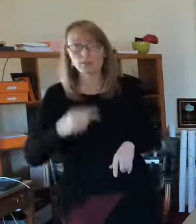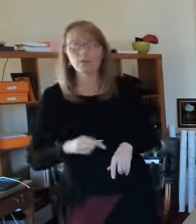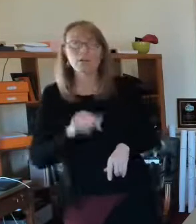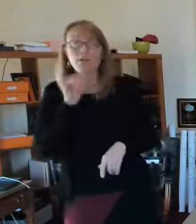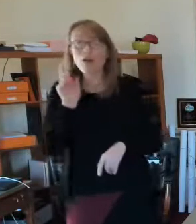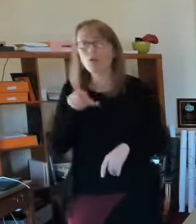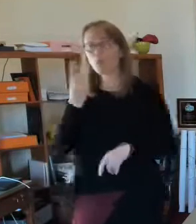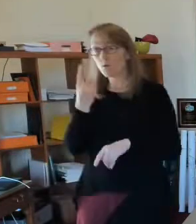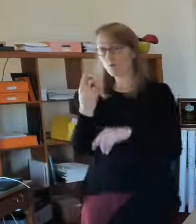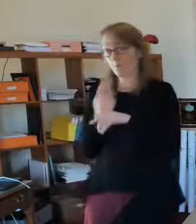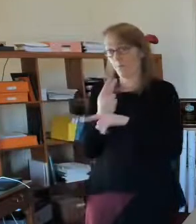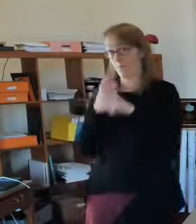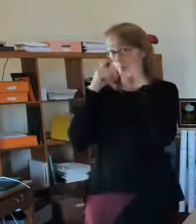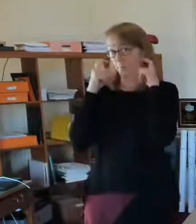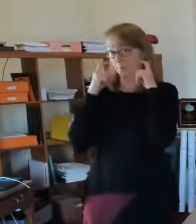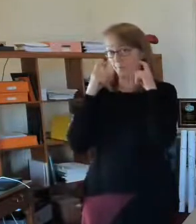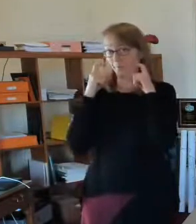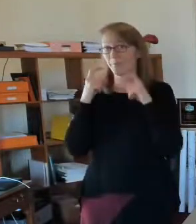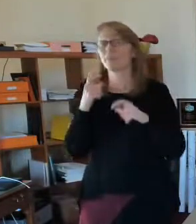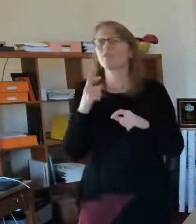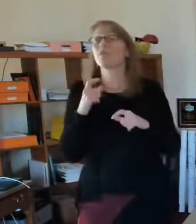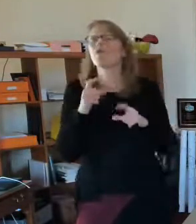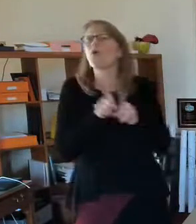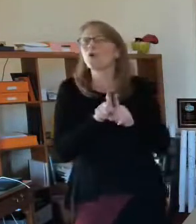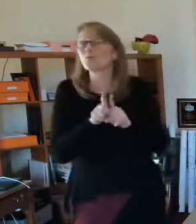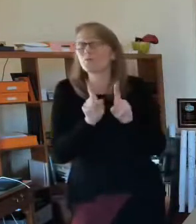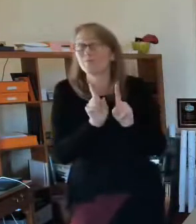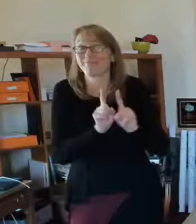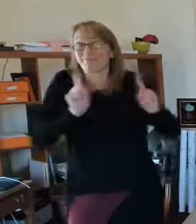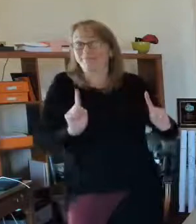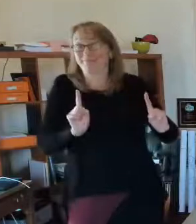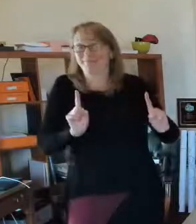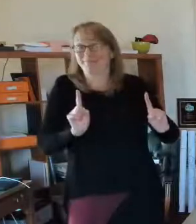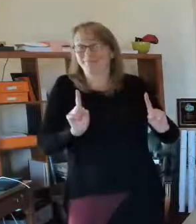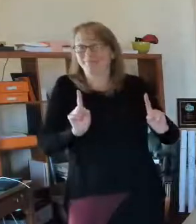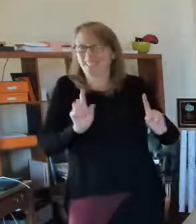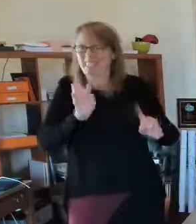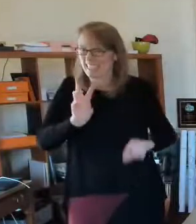about mask mandate and staying 6 feet apart. Both very,